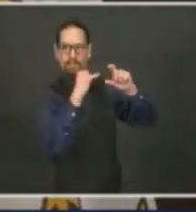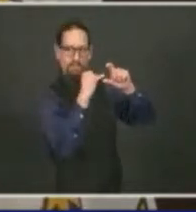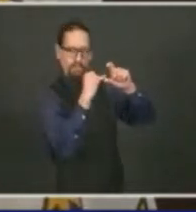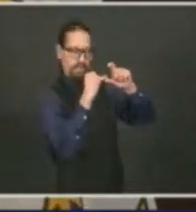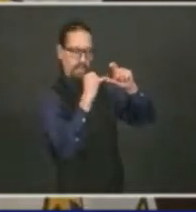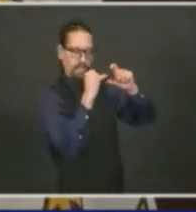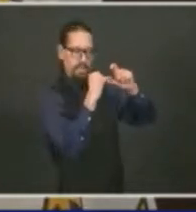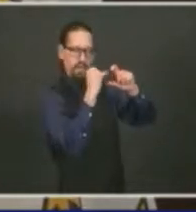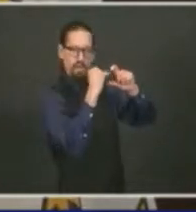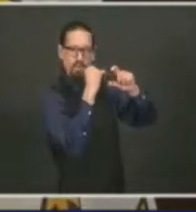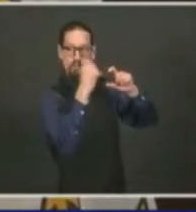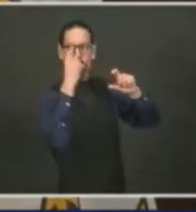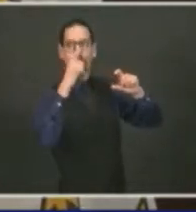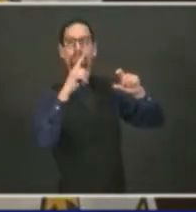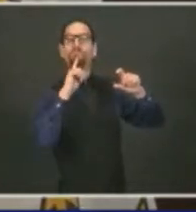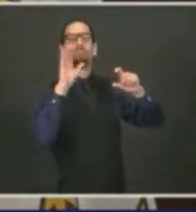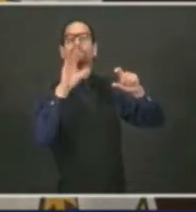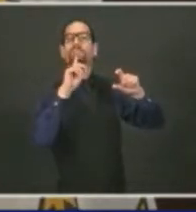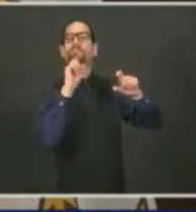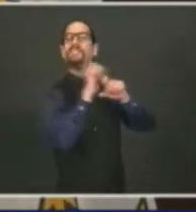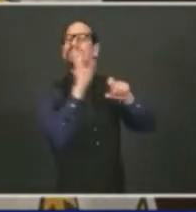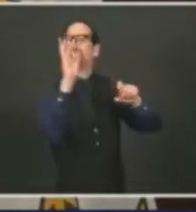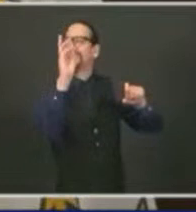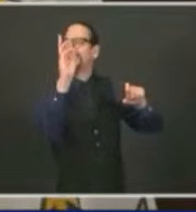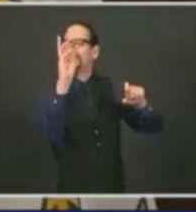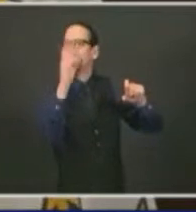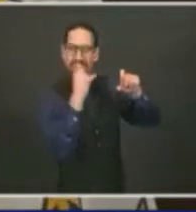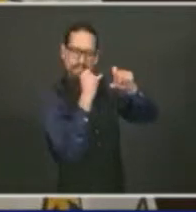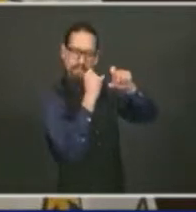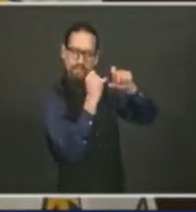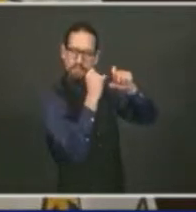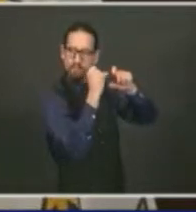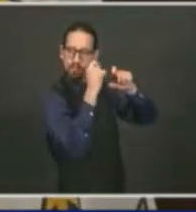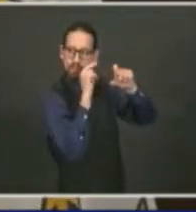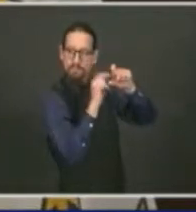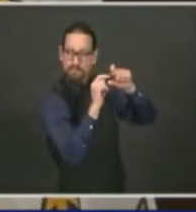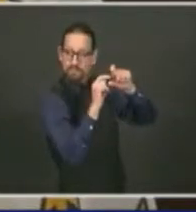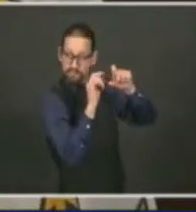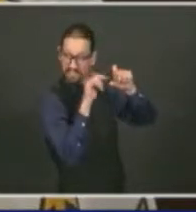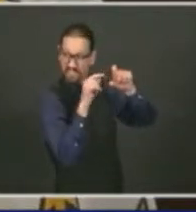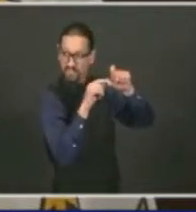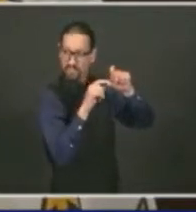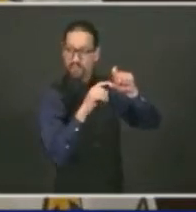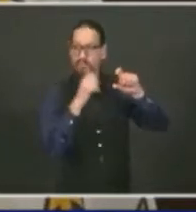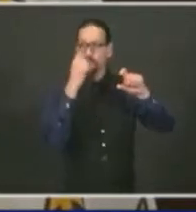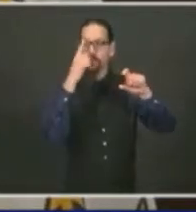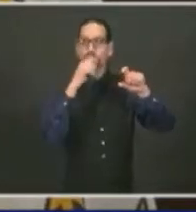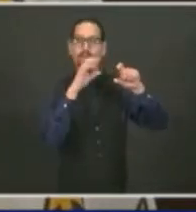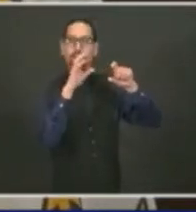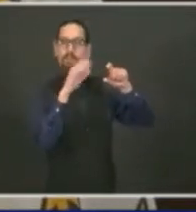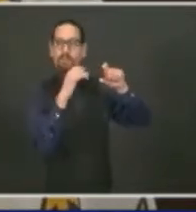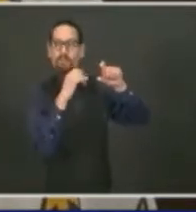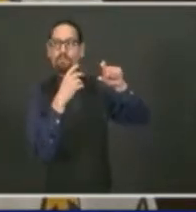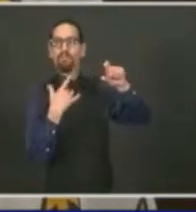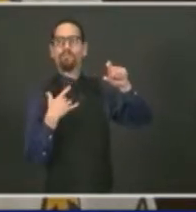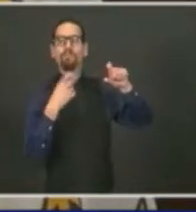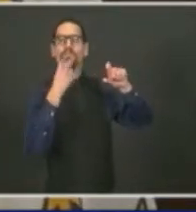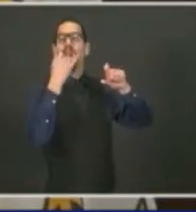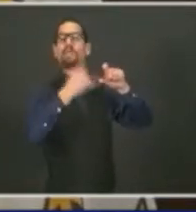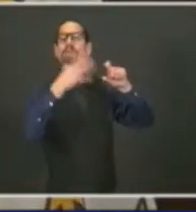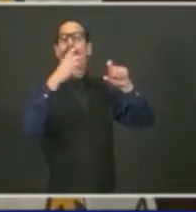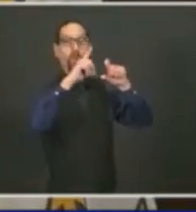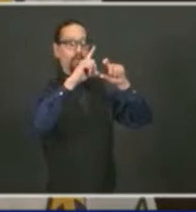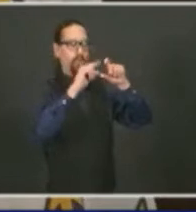times, non-pandemic, other diseases, those last couple doses, those remnant doses aren't always used. But because